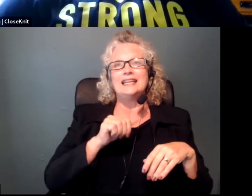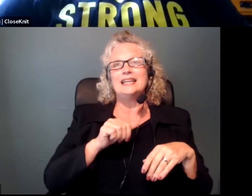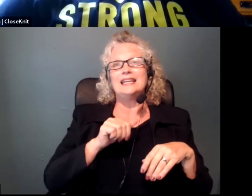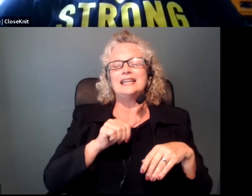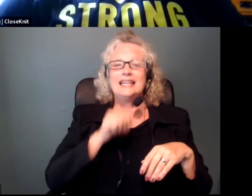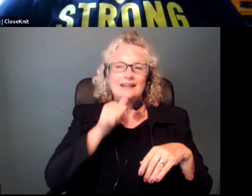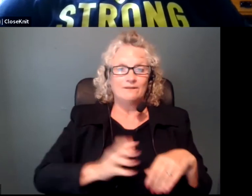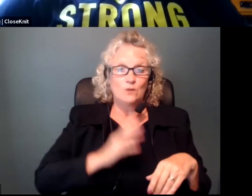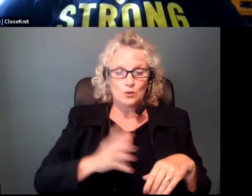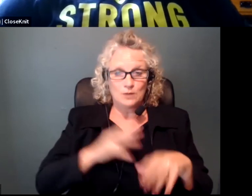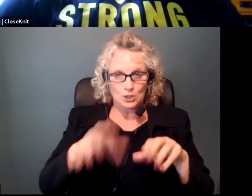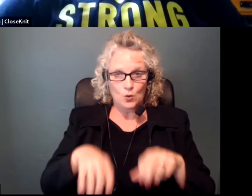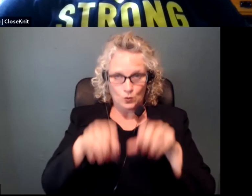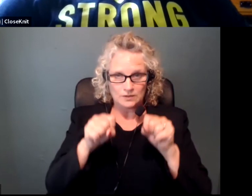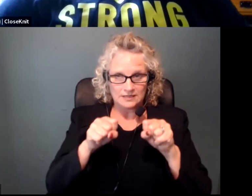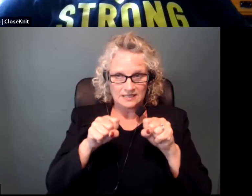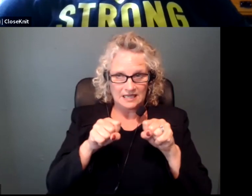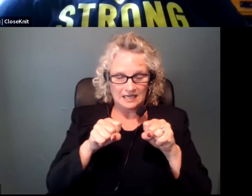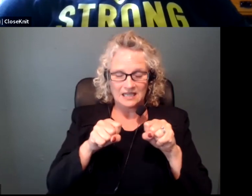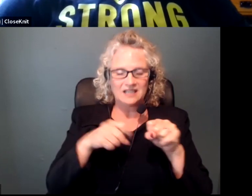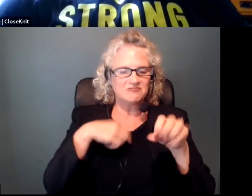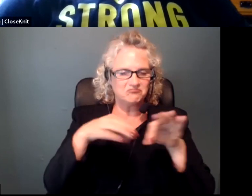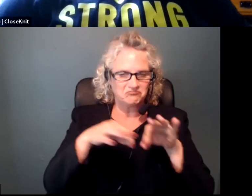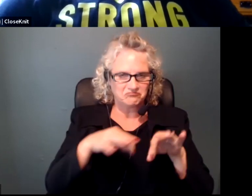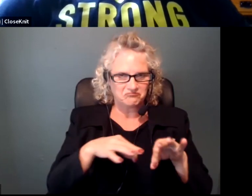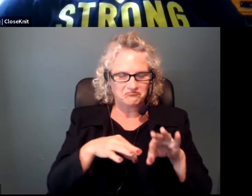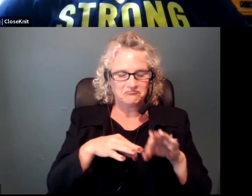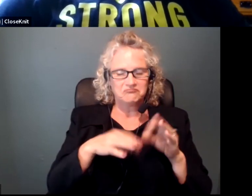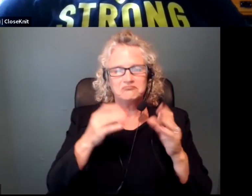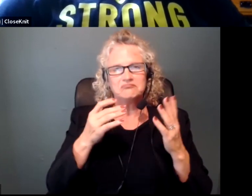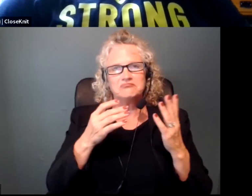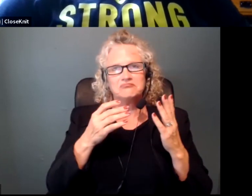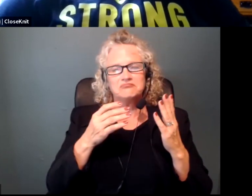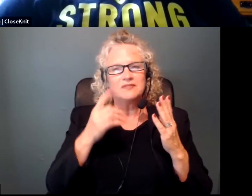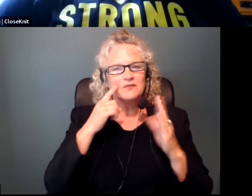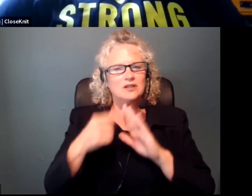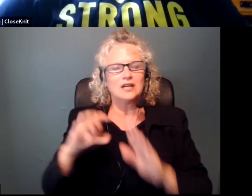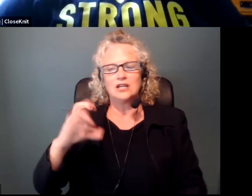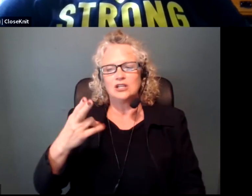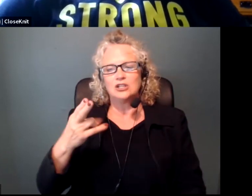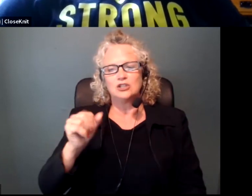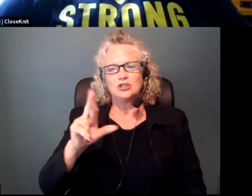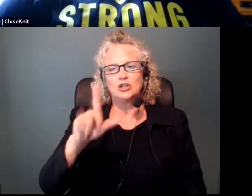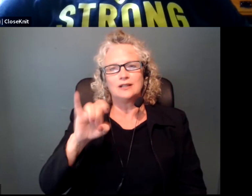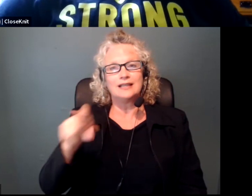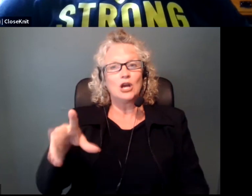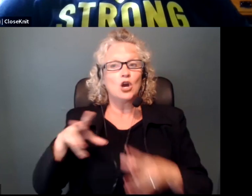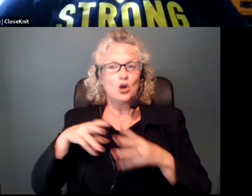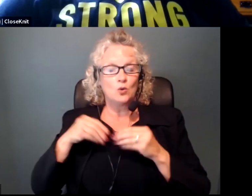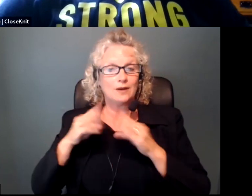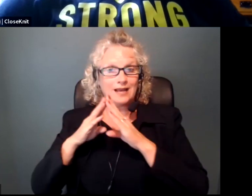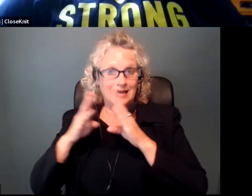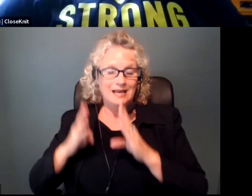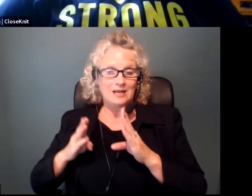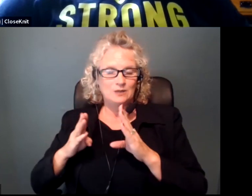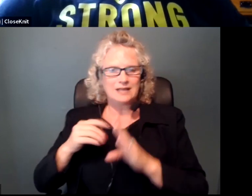say Charlie owns a house and I decide to live with Charlie, and Charlie's